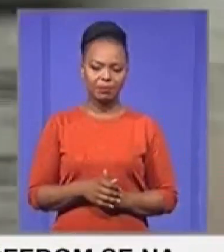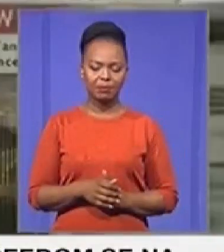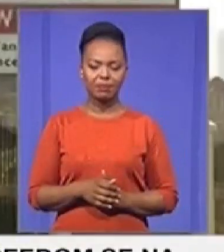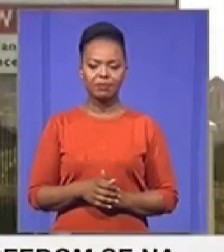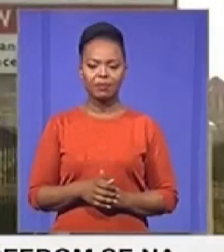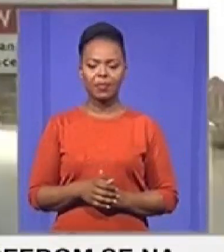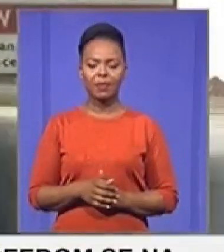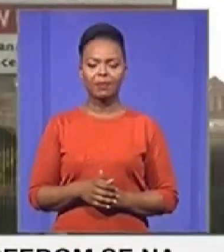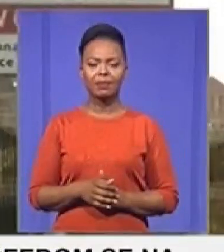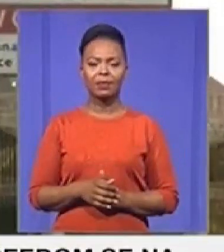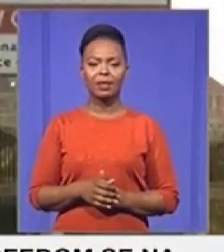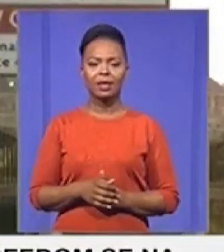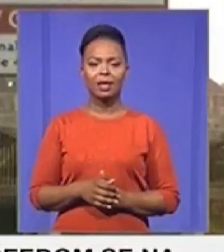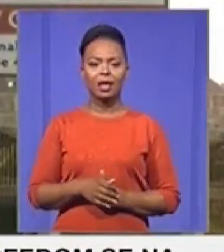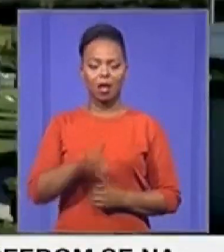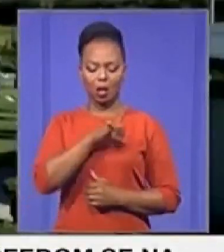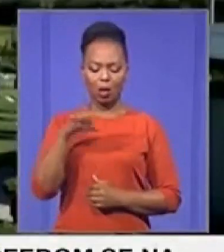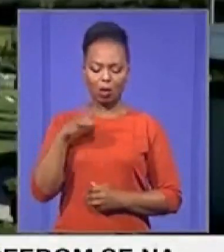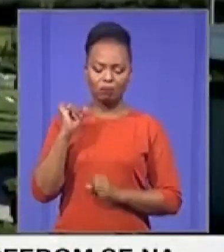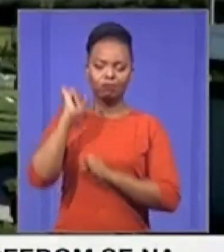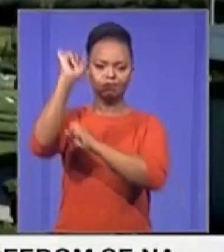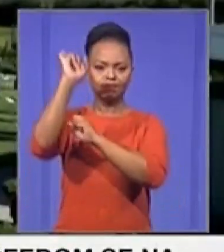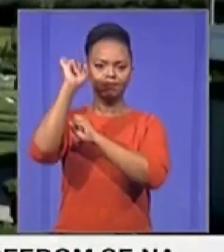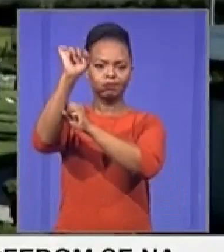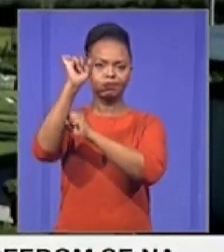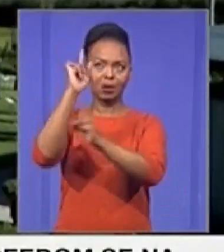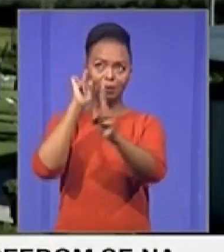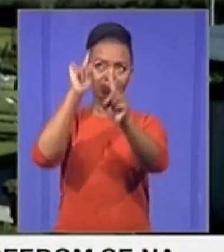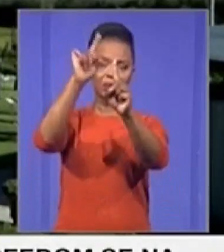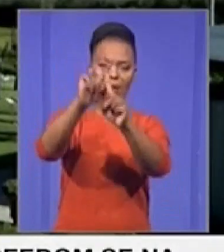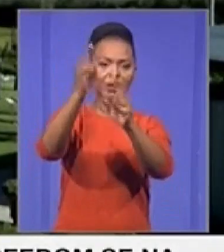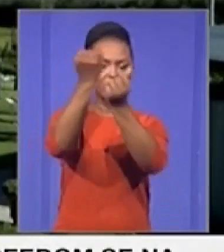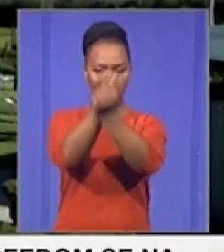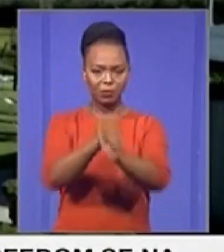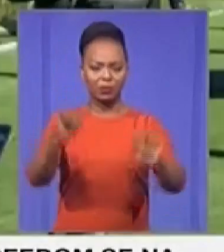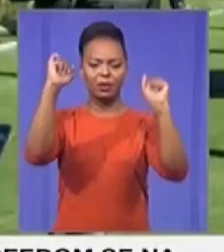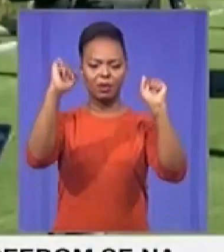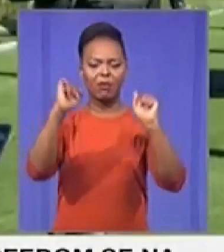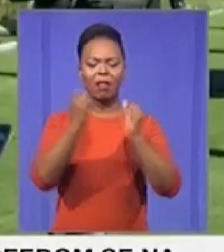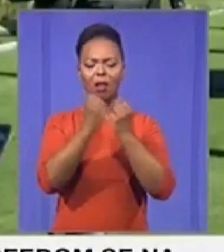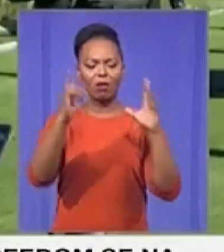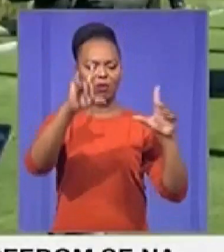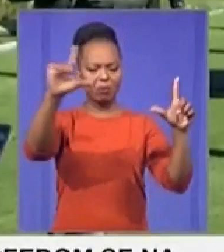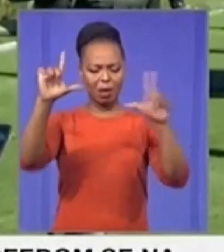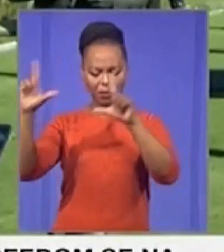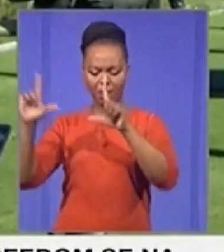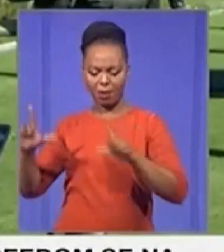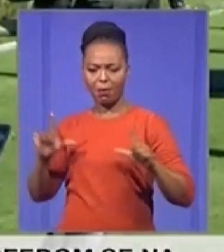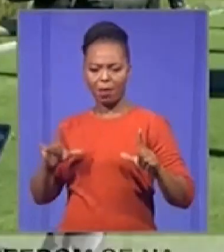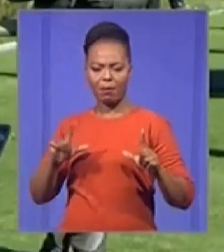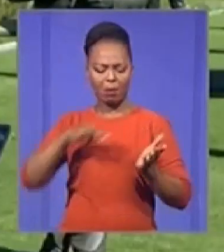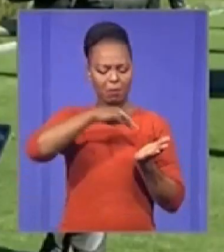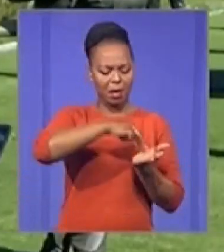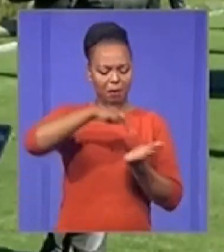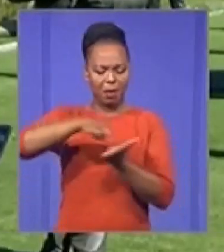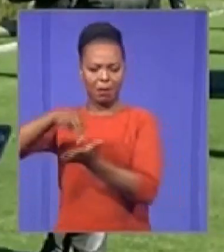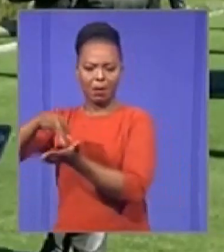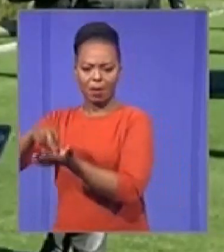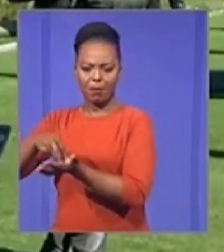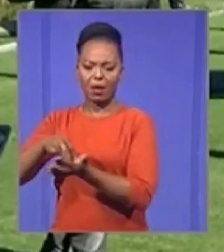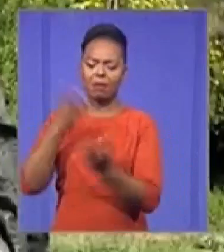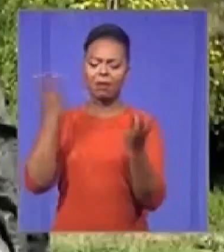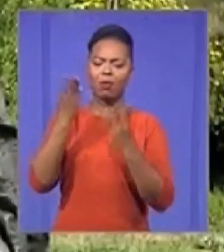Setsha sa botjhaba sa Long March to Freedom se na le dikarolo tse fetang lekgolo tsa ditshwantsho. Di kenyeletsa matshwao le balwanedi ba neng ba le kgahlano